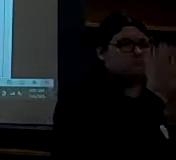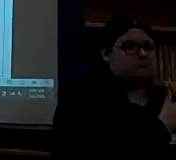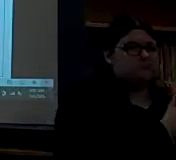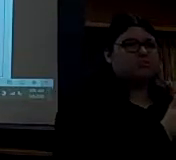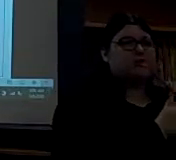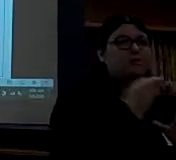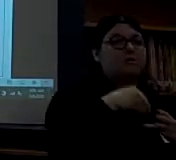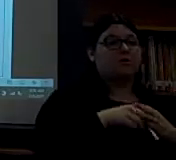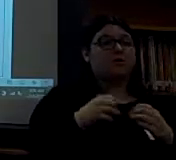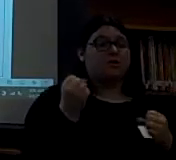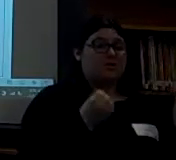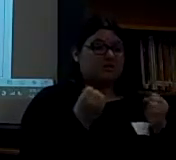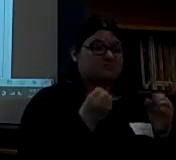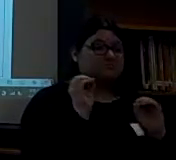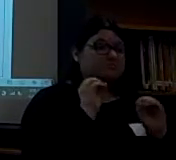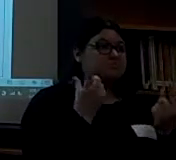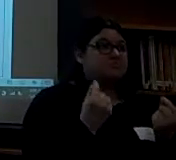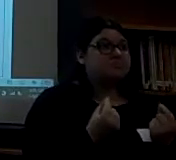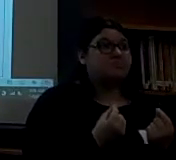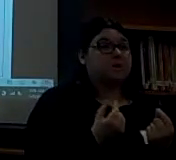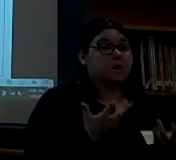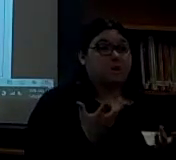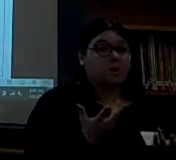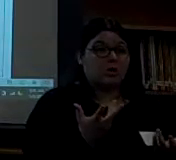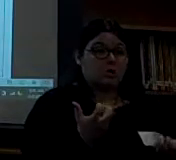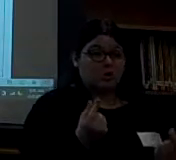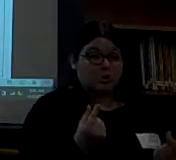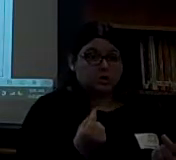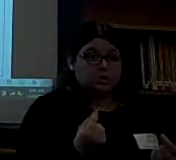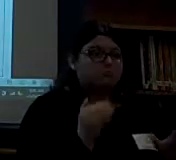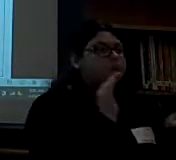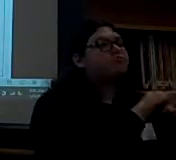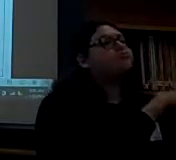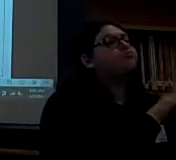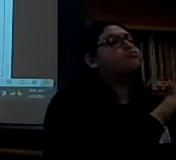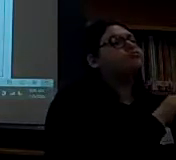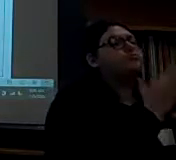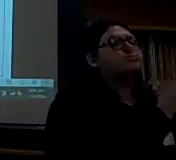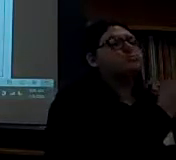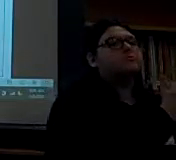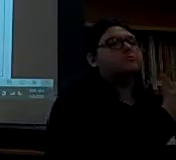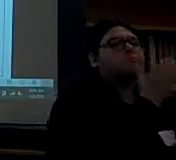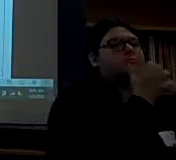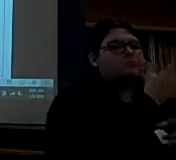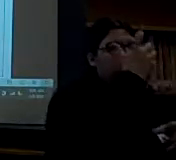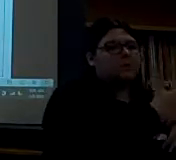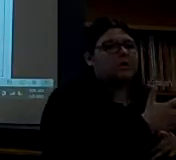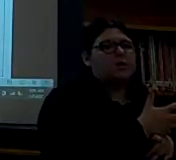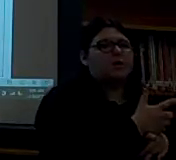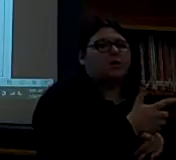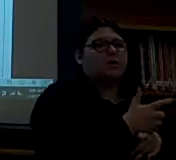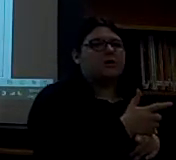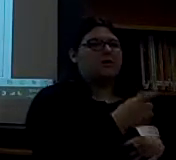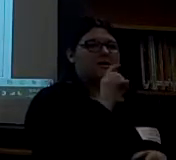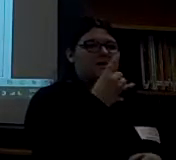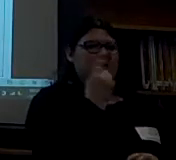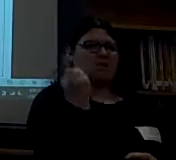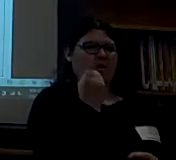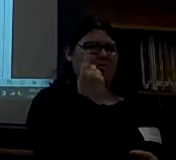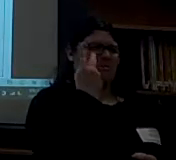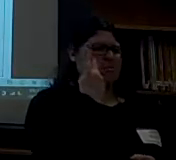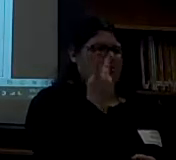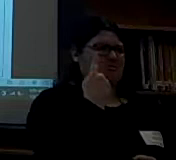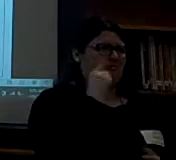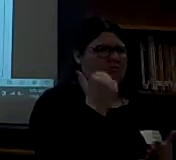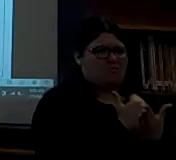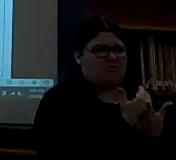they're in the car and they have nothing to do, do you know what they will do? They will bother their sibling. Simply because kids' brains are always looking for new